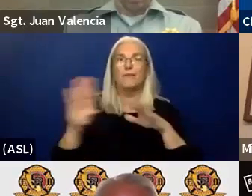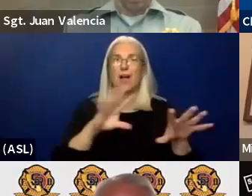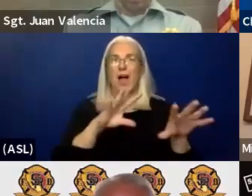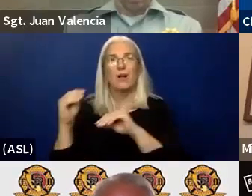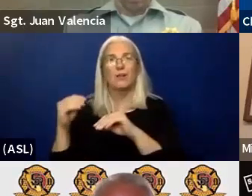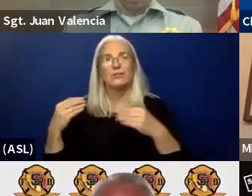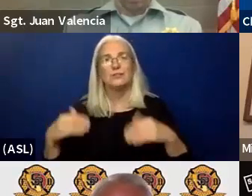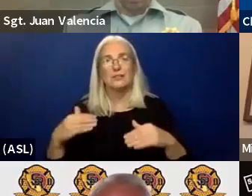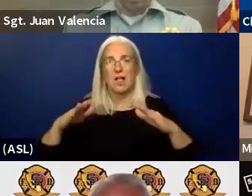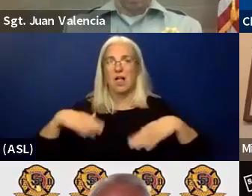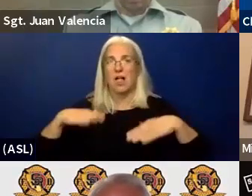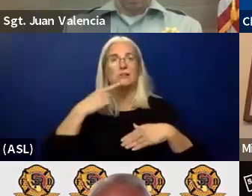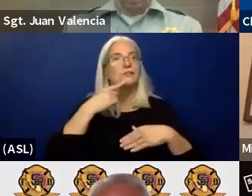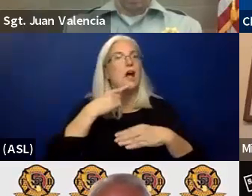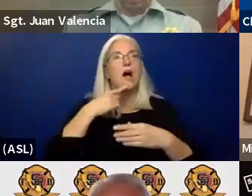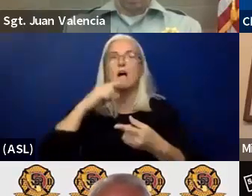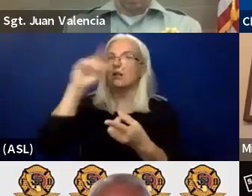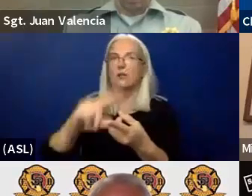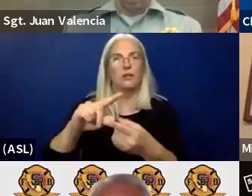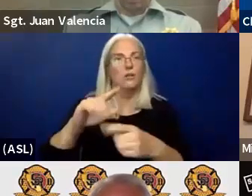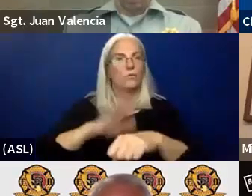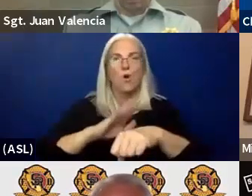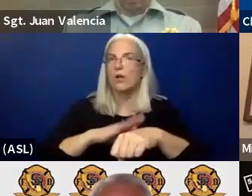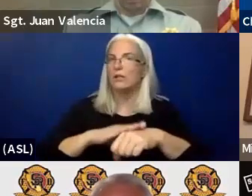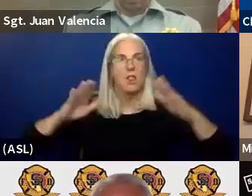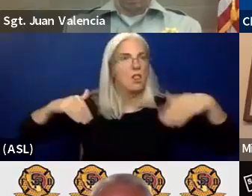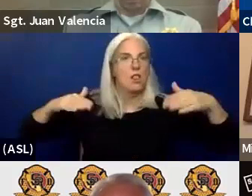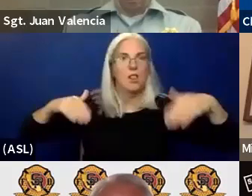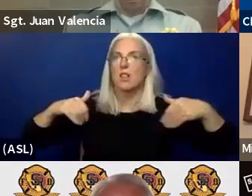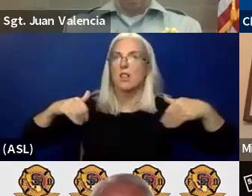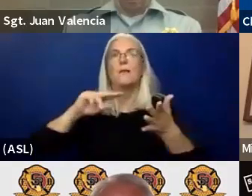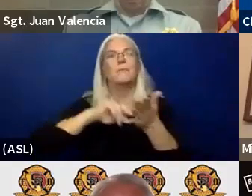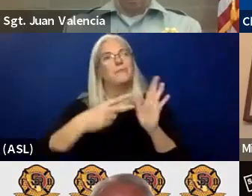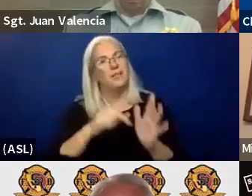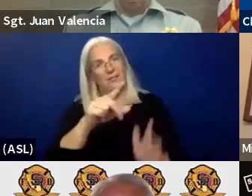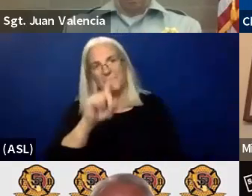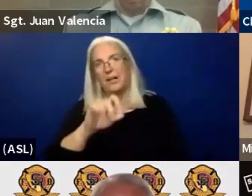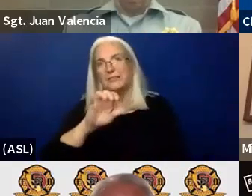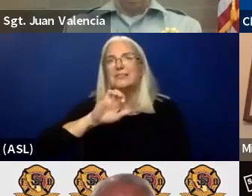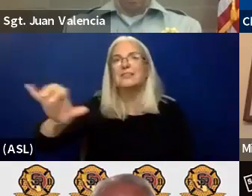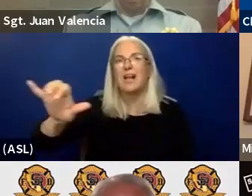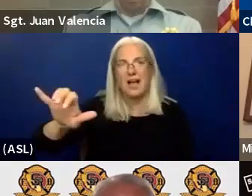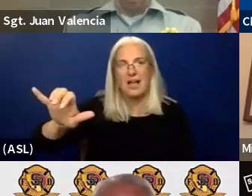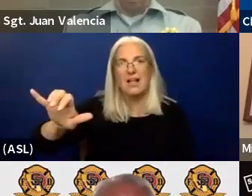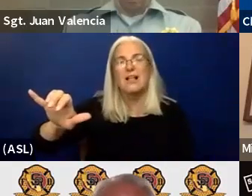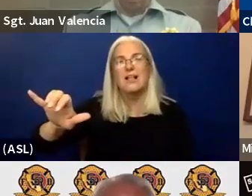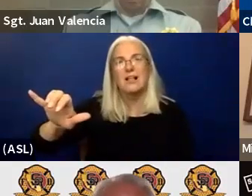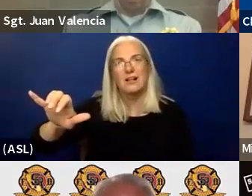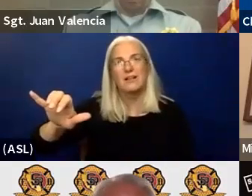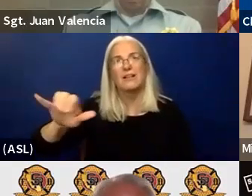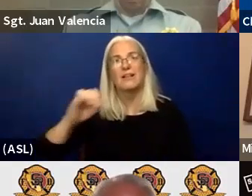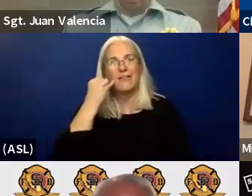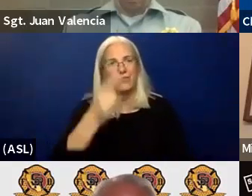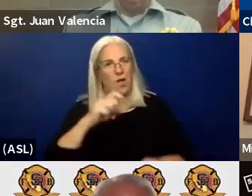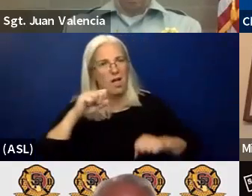in this briefing, then your area remains closed. If you are unsure about whether your property remains in a closed